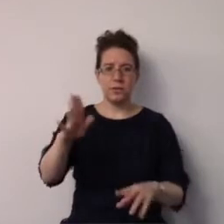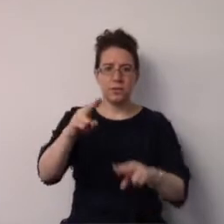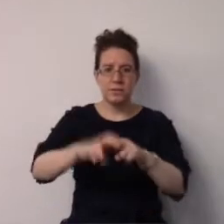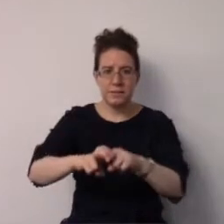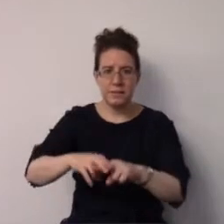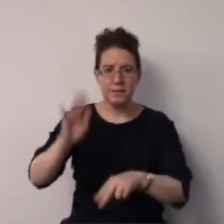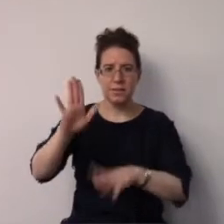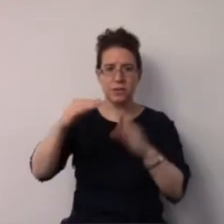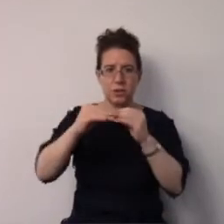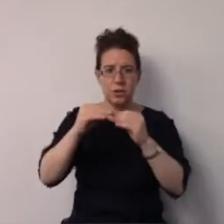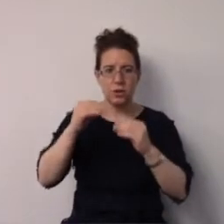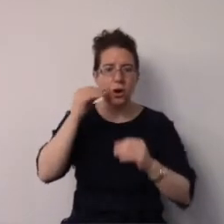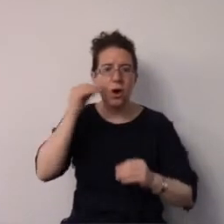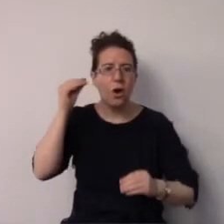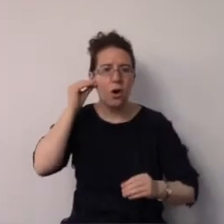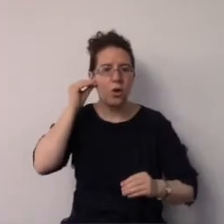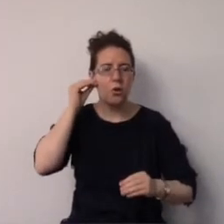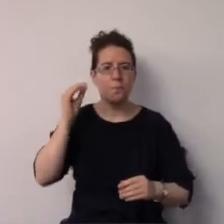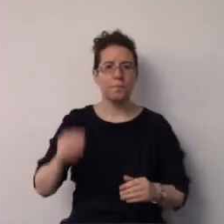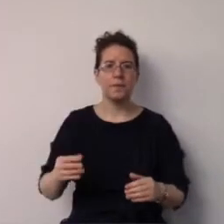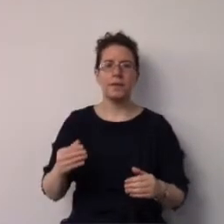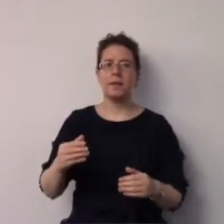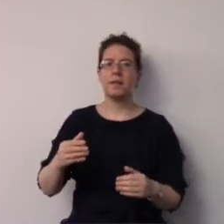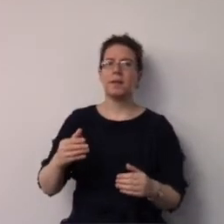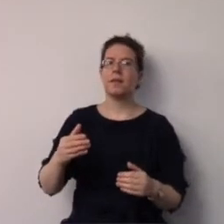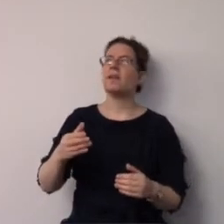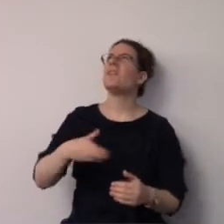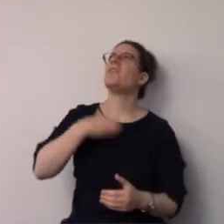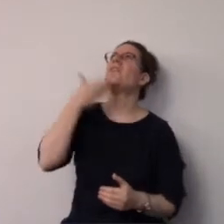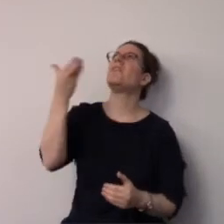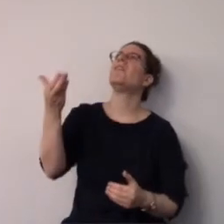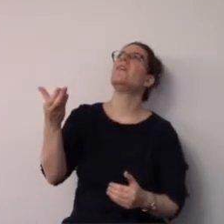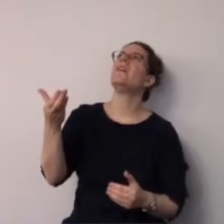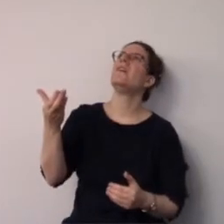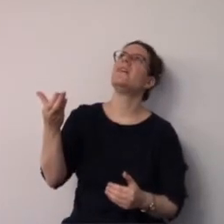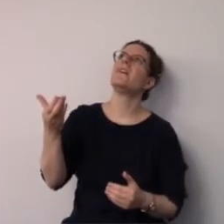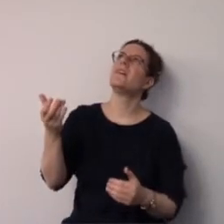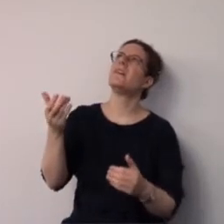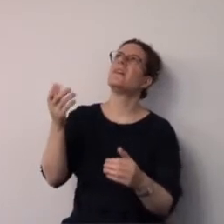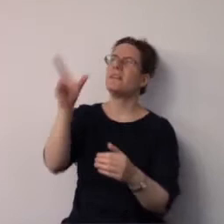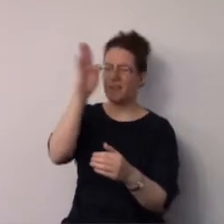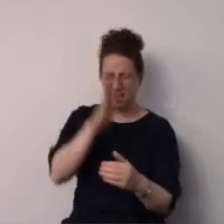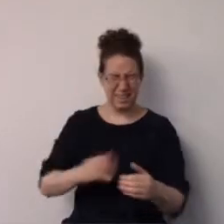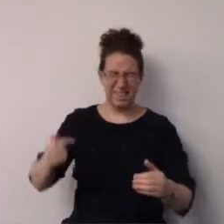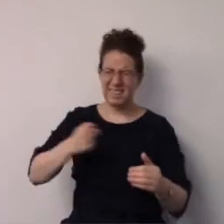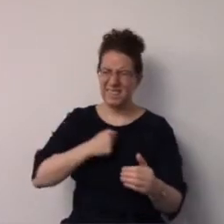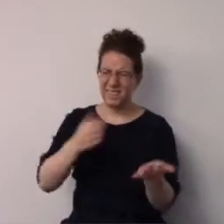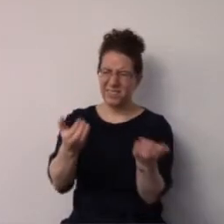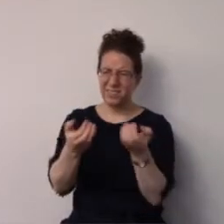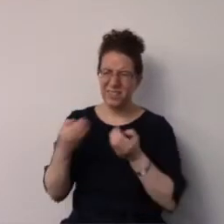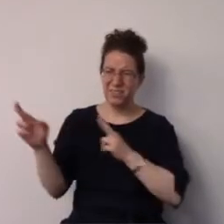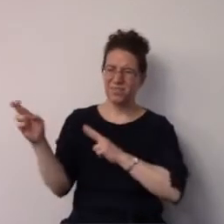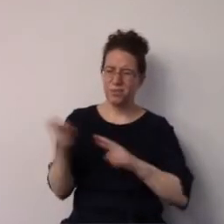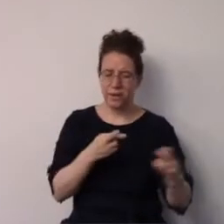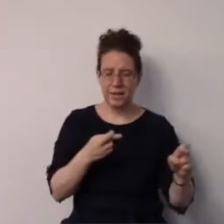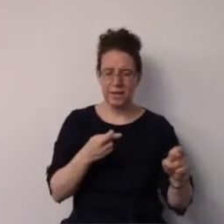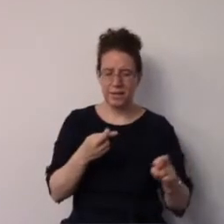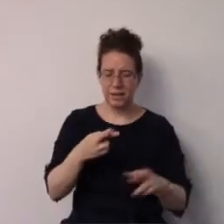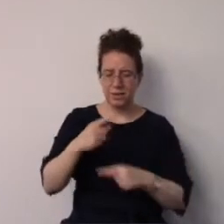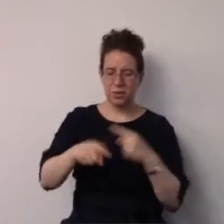Oh, Lord Jesus. Lord Jesus. Mighty God. Mighty God.